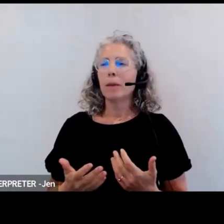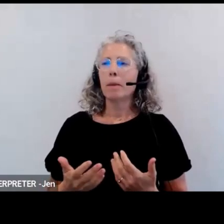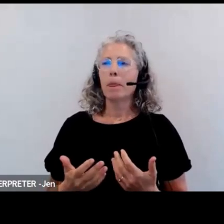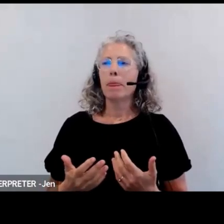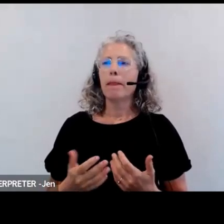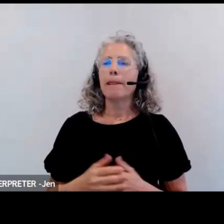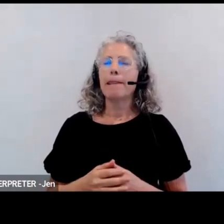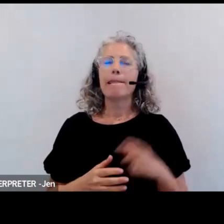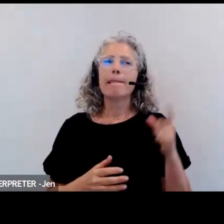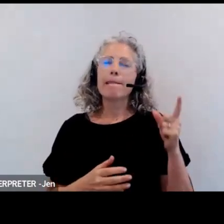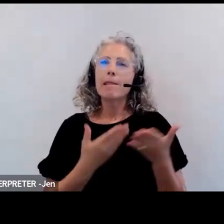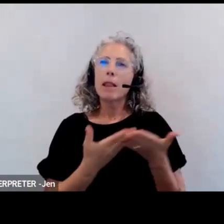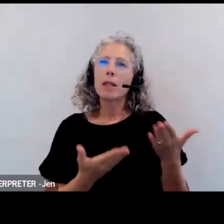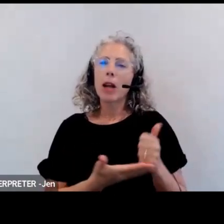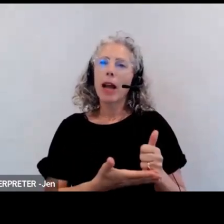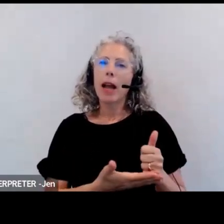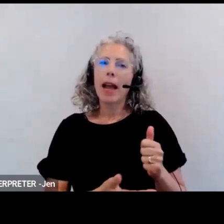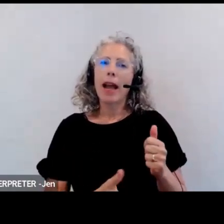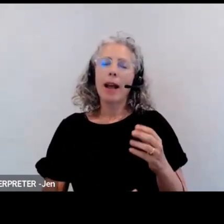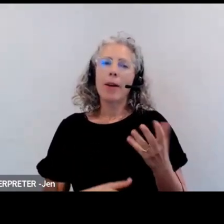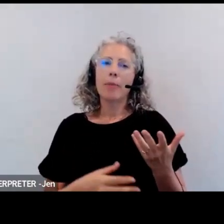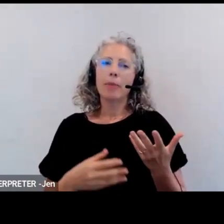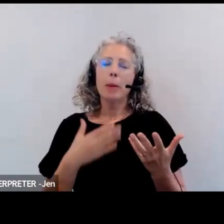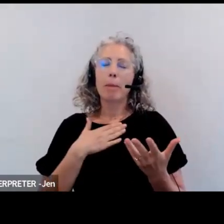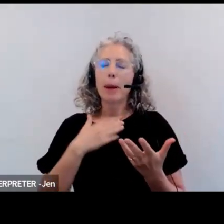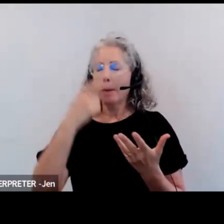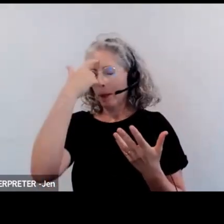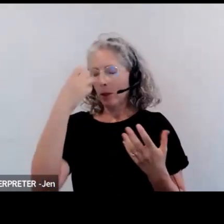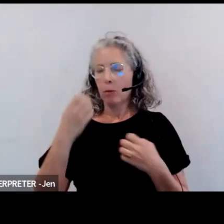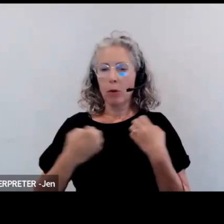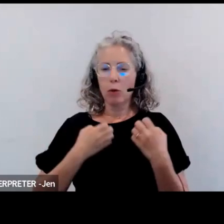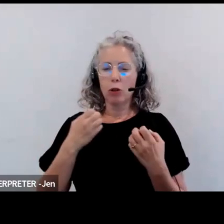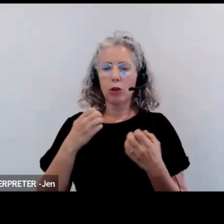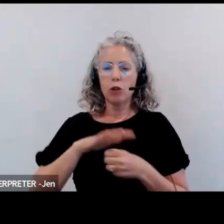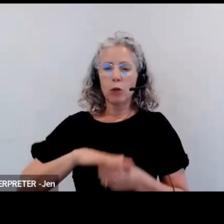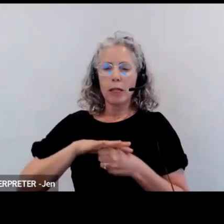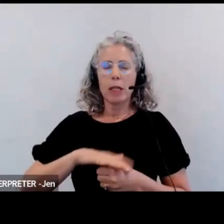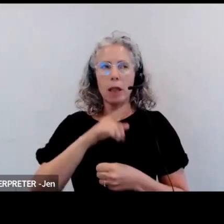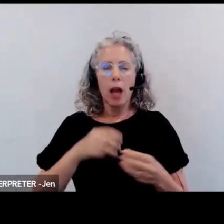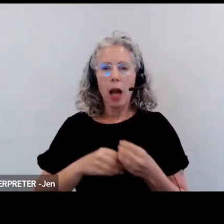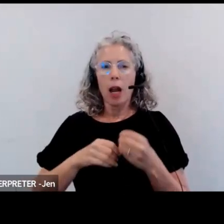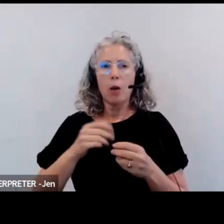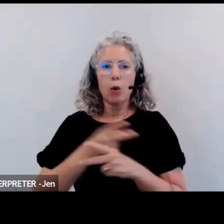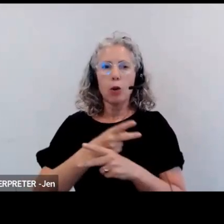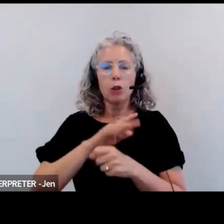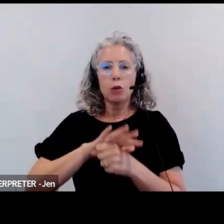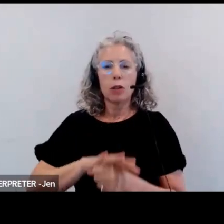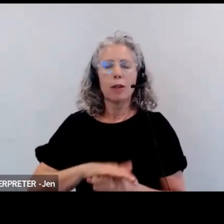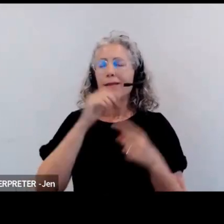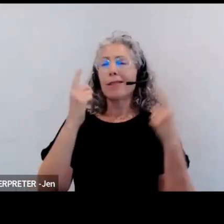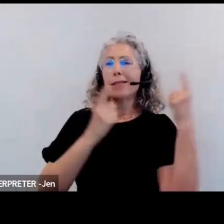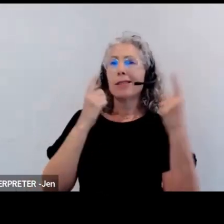are adding to my emotional and mental distress, and they're not being considered. It's seen as just something